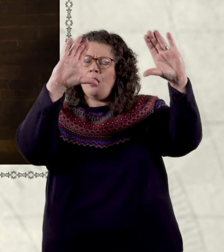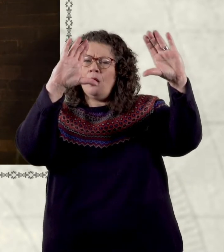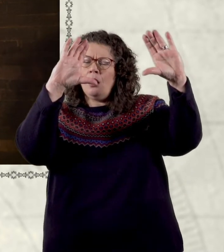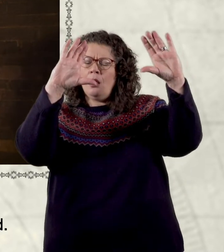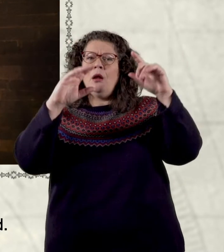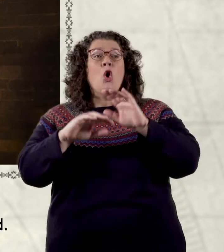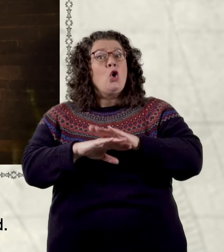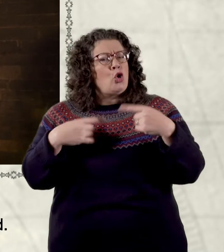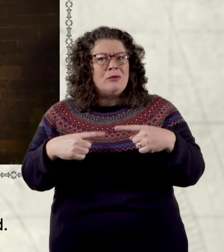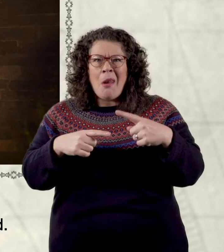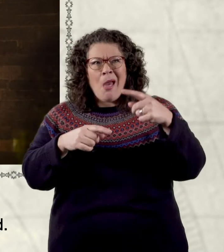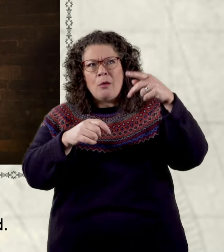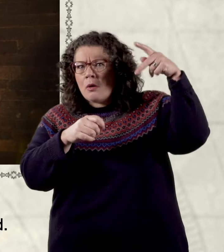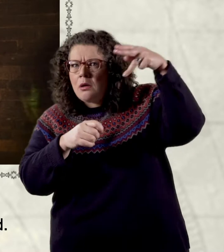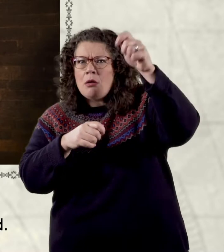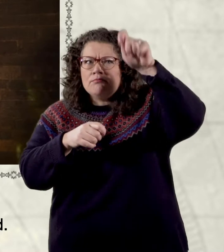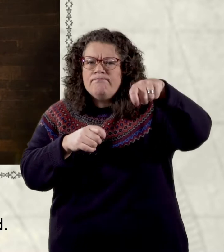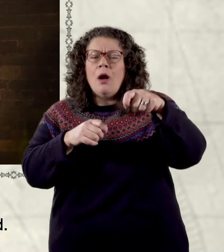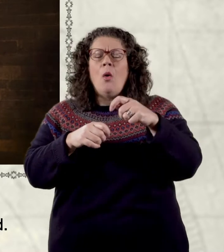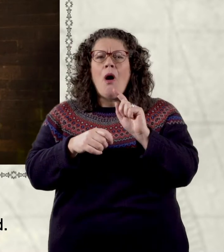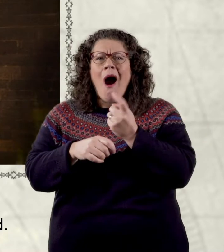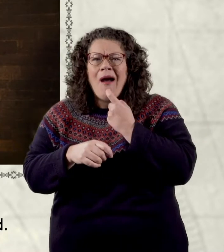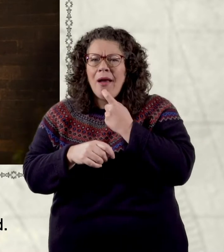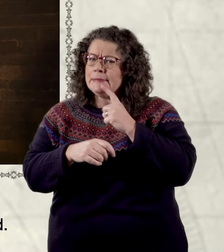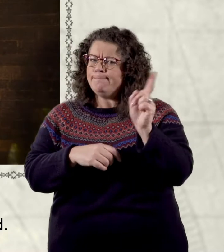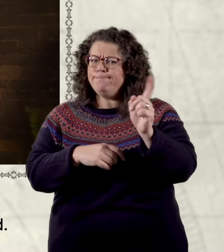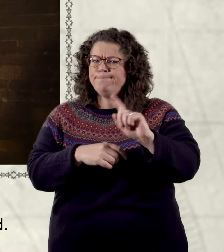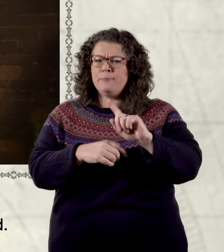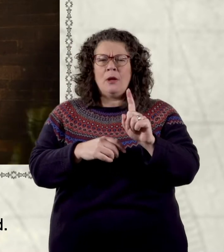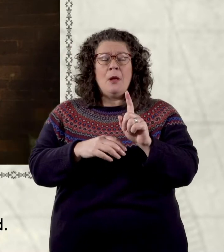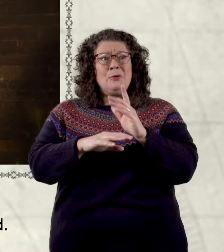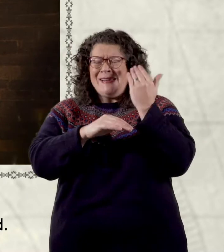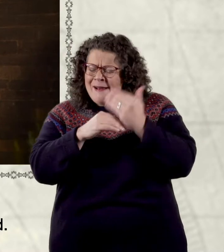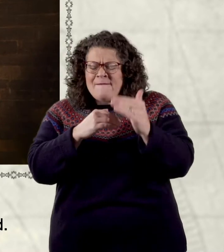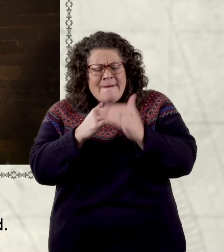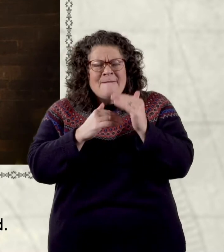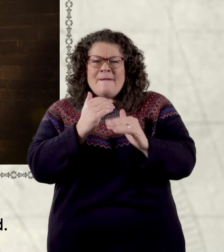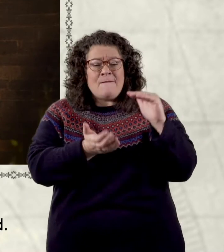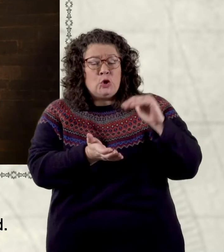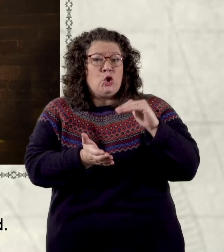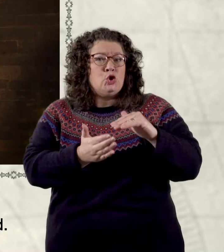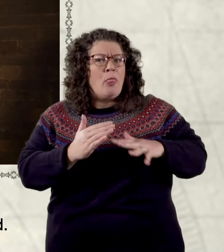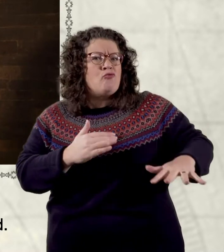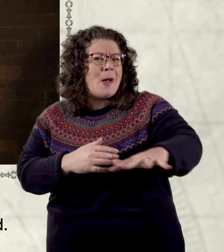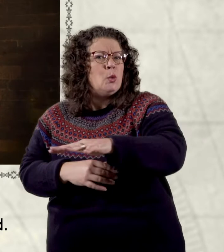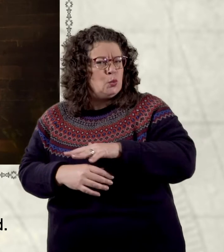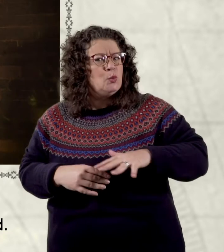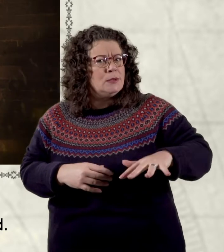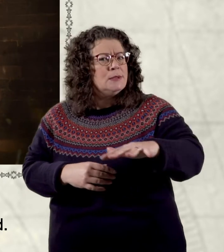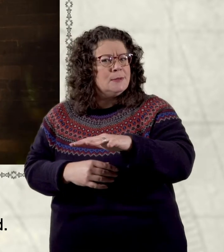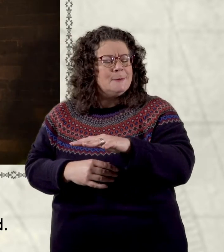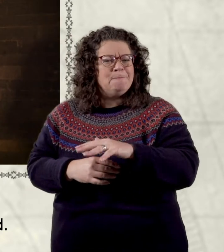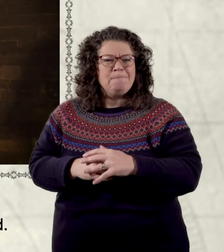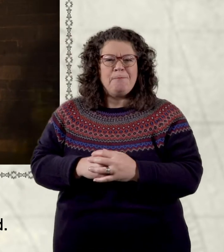moon without using anything made of iron, and it must never, ever touch the ground.